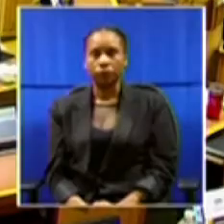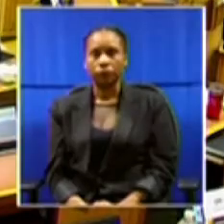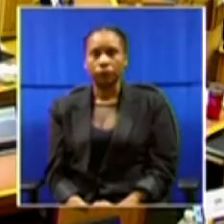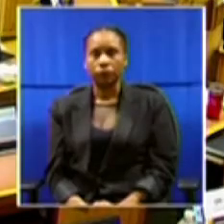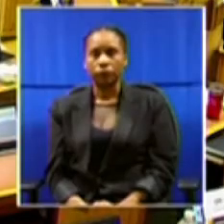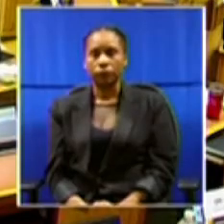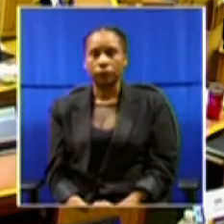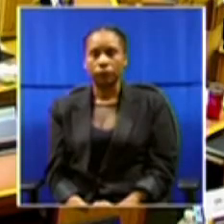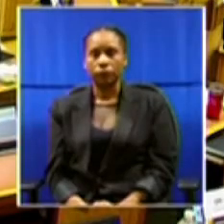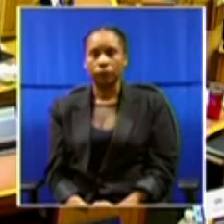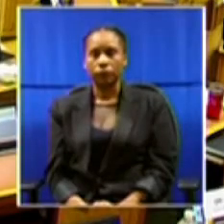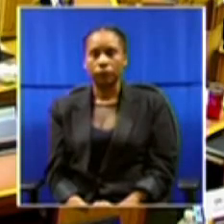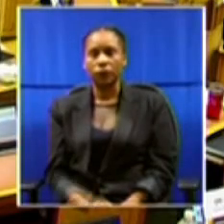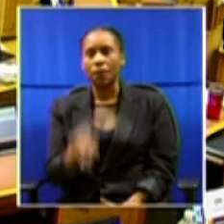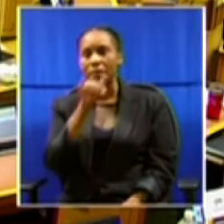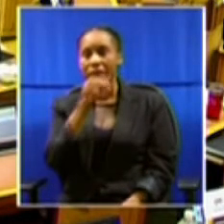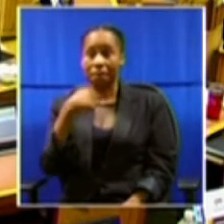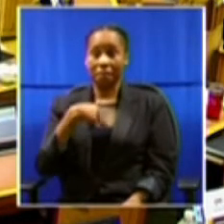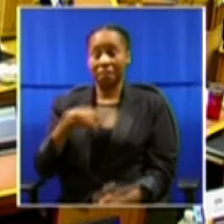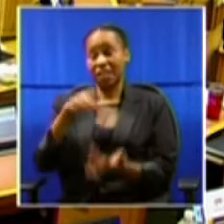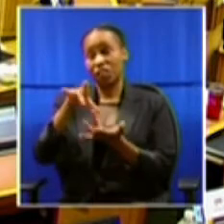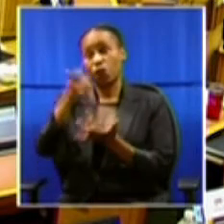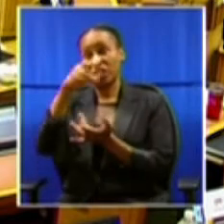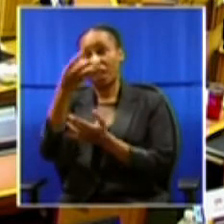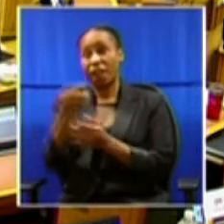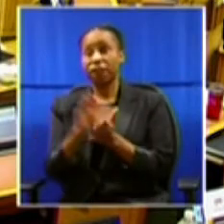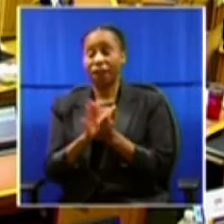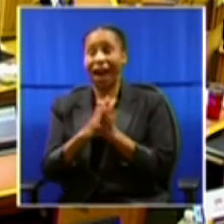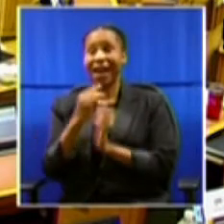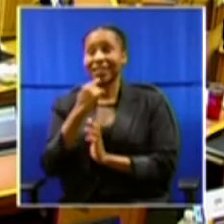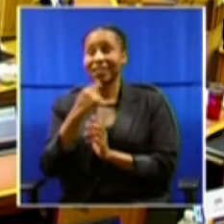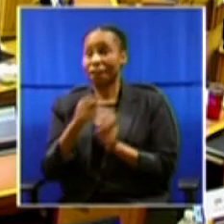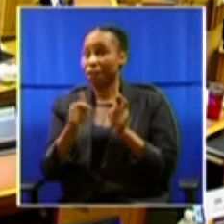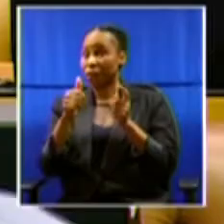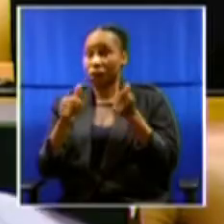Does that mean I have a choice to answer a few questions?